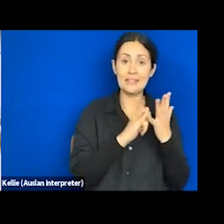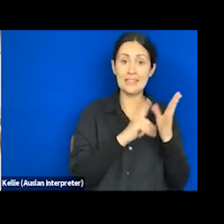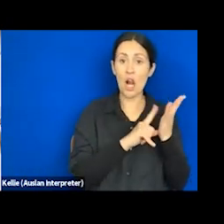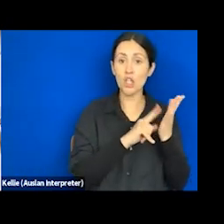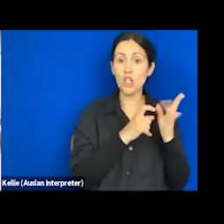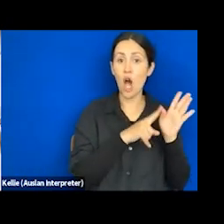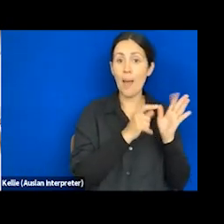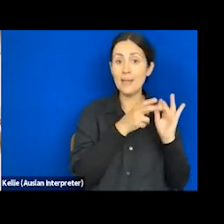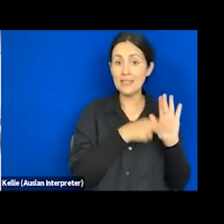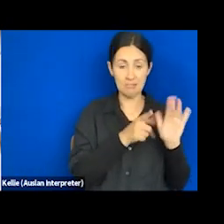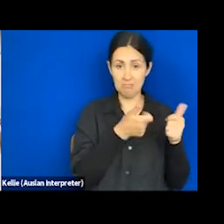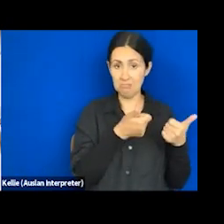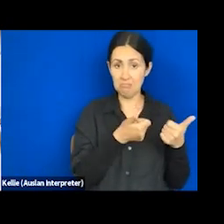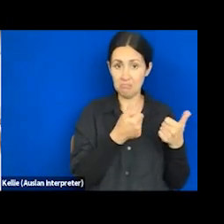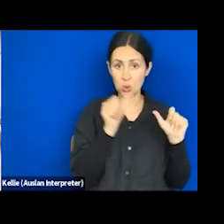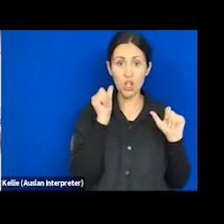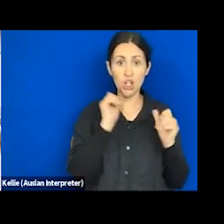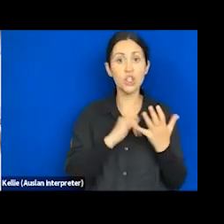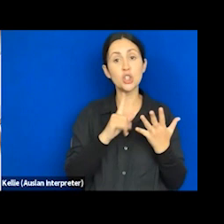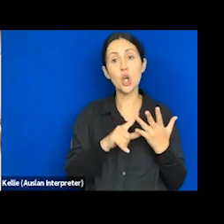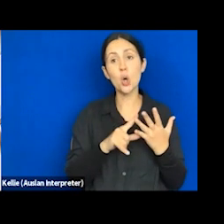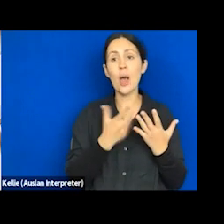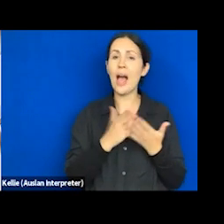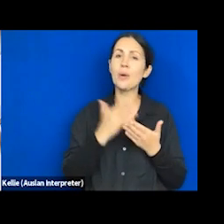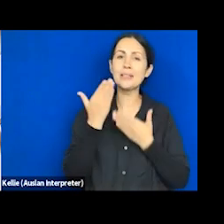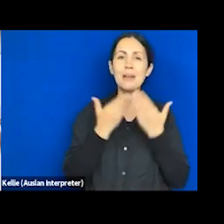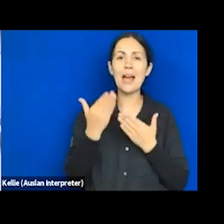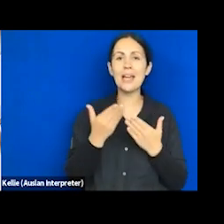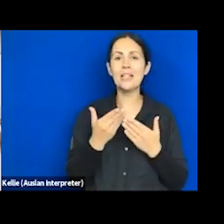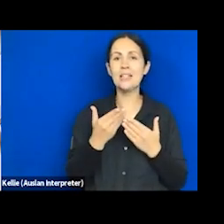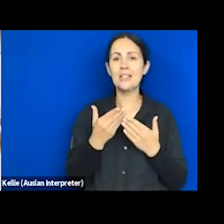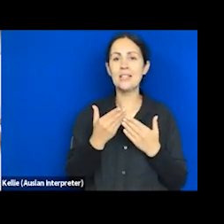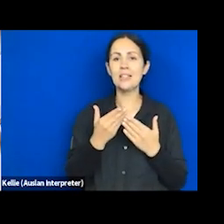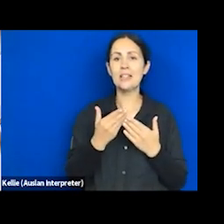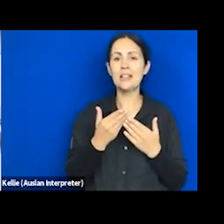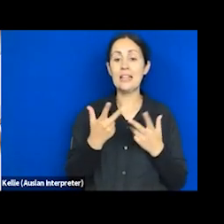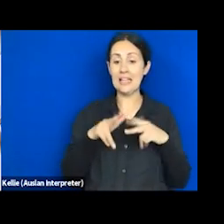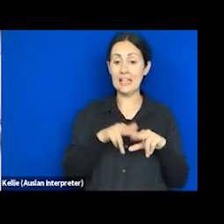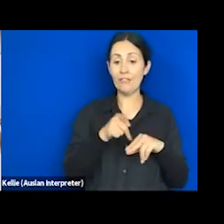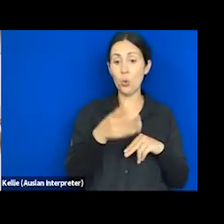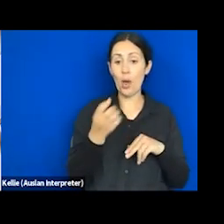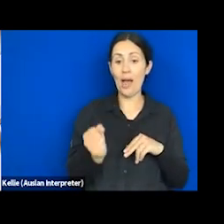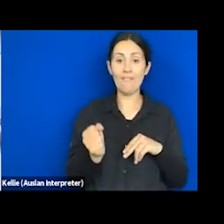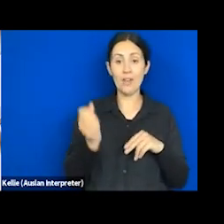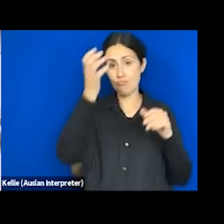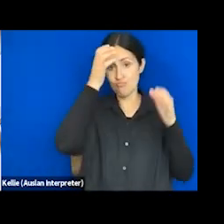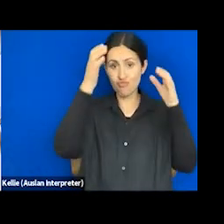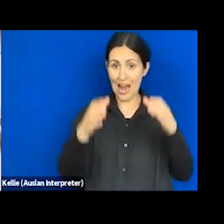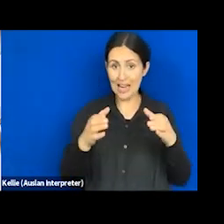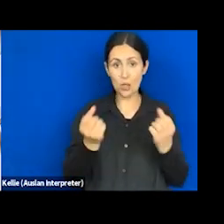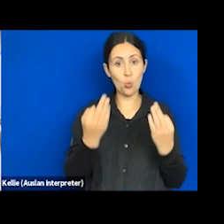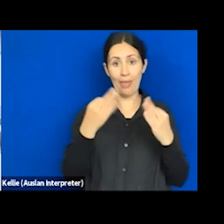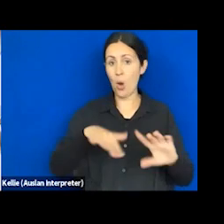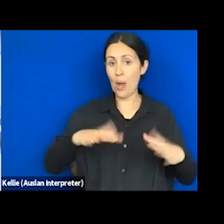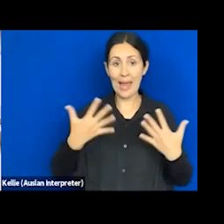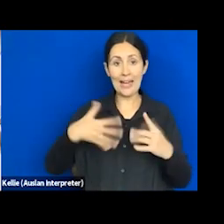attenuated. So you could word it this way: you take a fresh brain and body without a recent